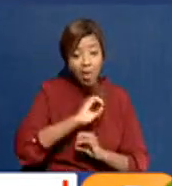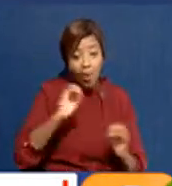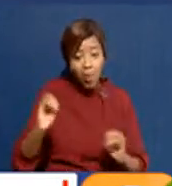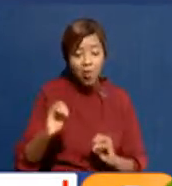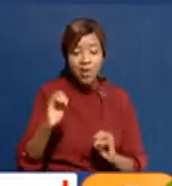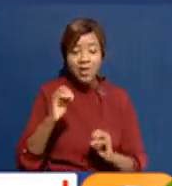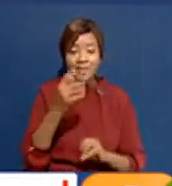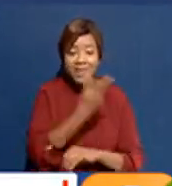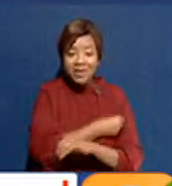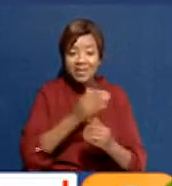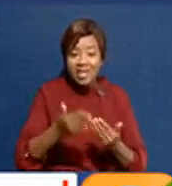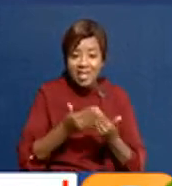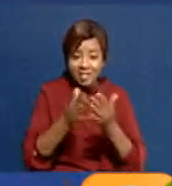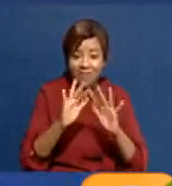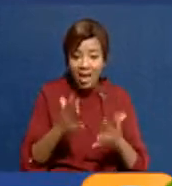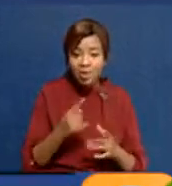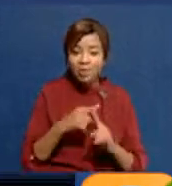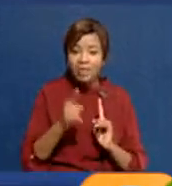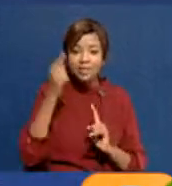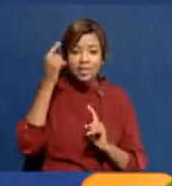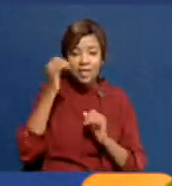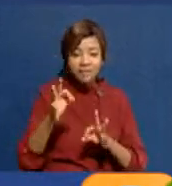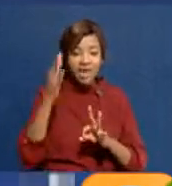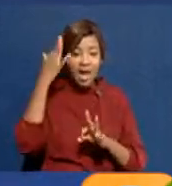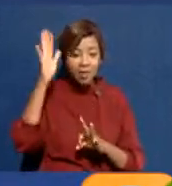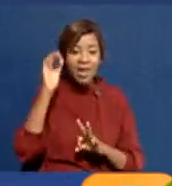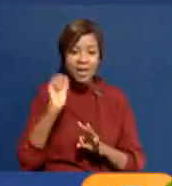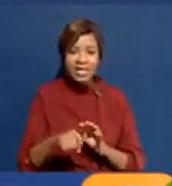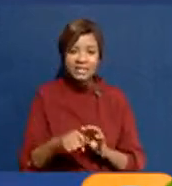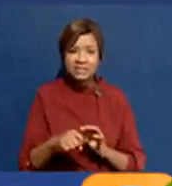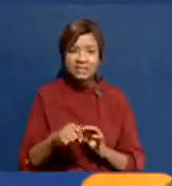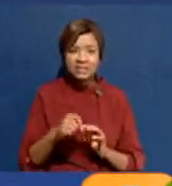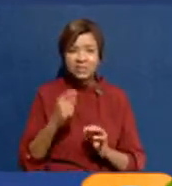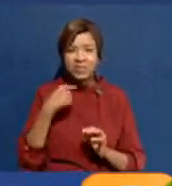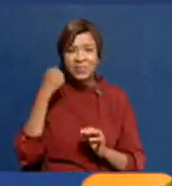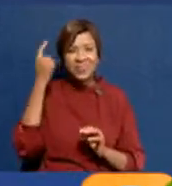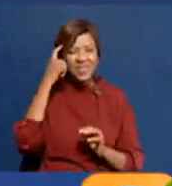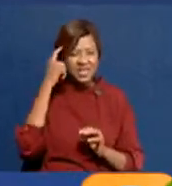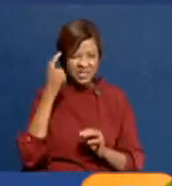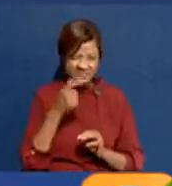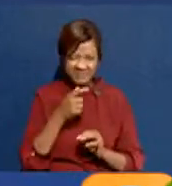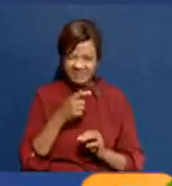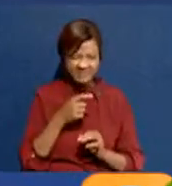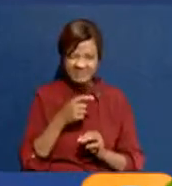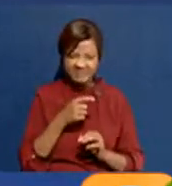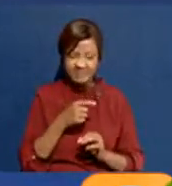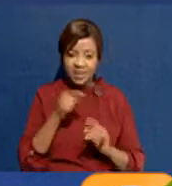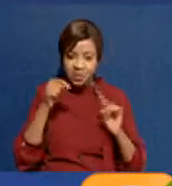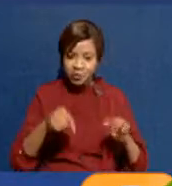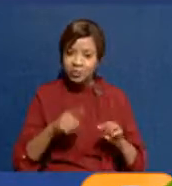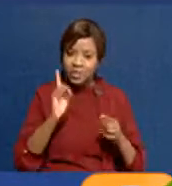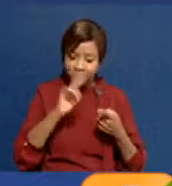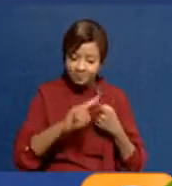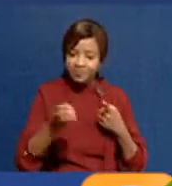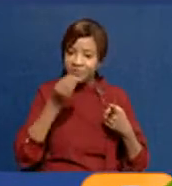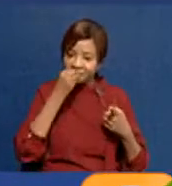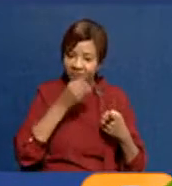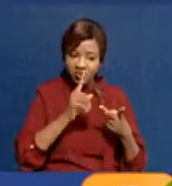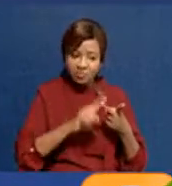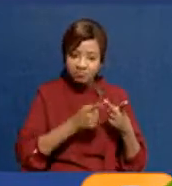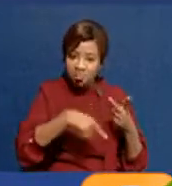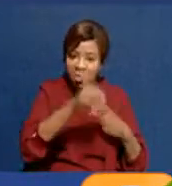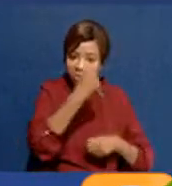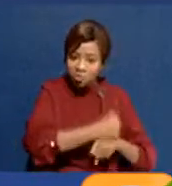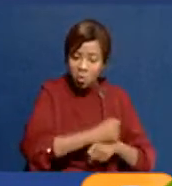because immediately you have to find out, are they going to eat today? They have to go to school. Are they ready? Do they have the books? Do they have everything that is required of them?